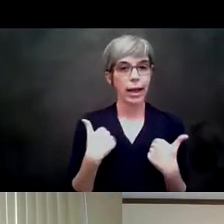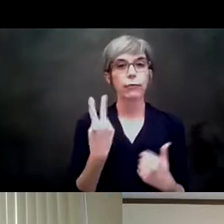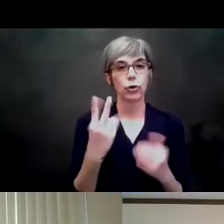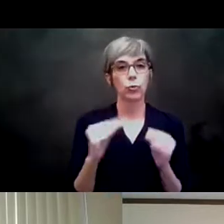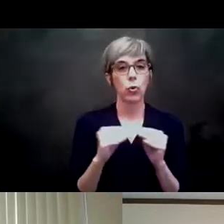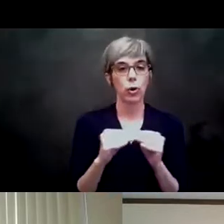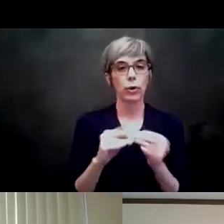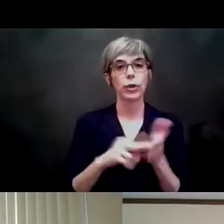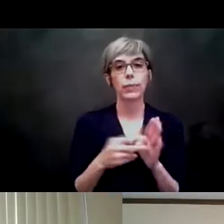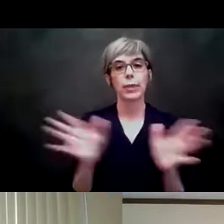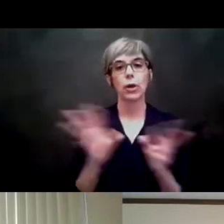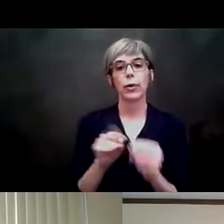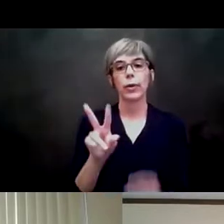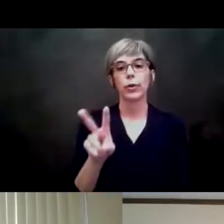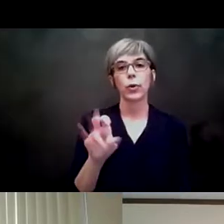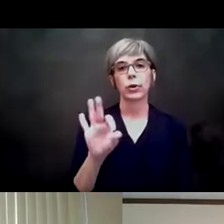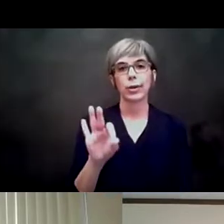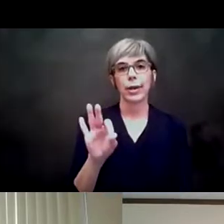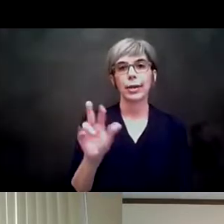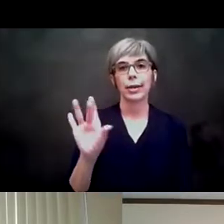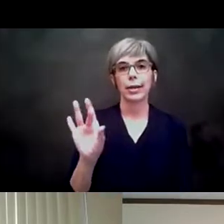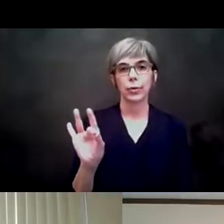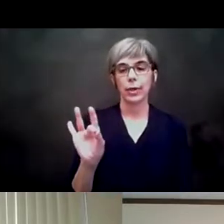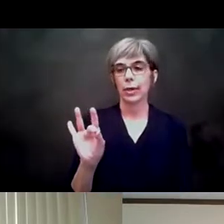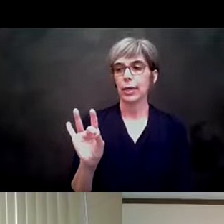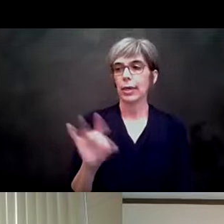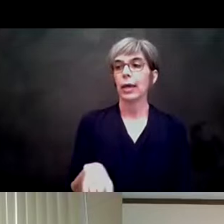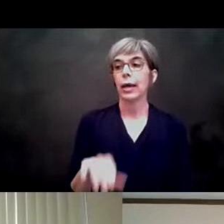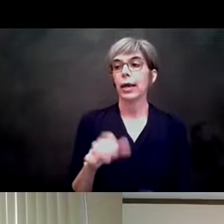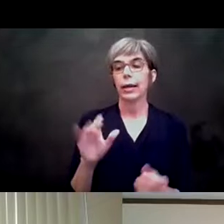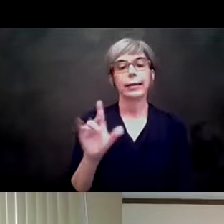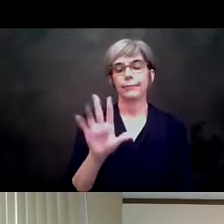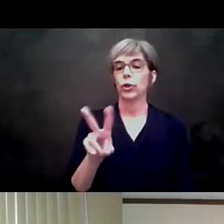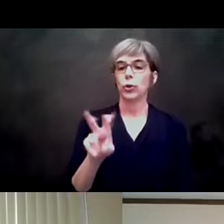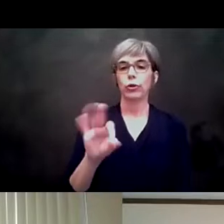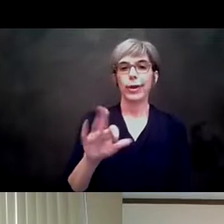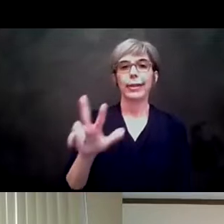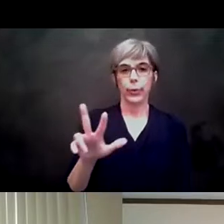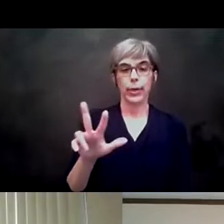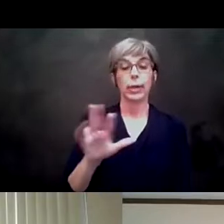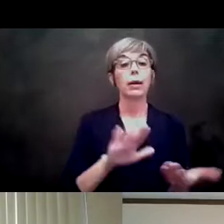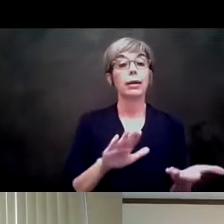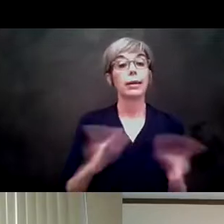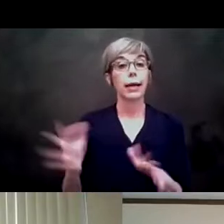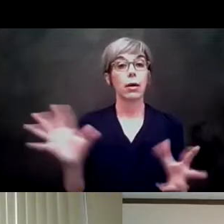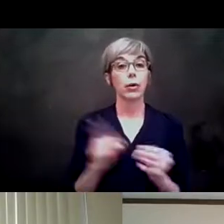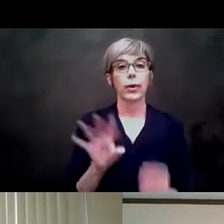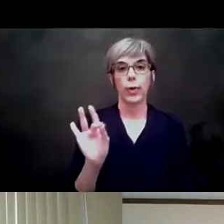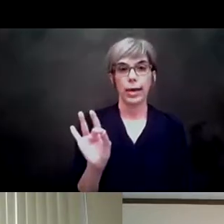8. One of the most noticeable closures for many in our community has been restaurant